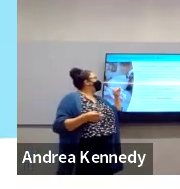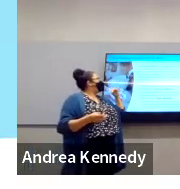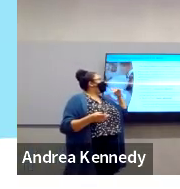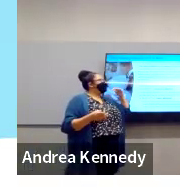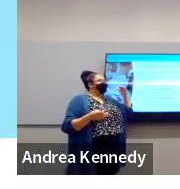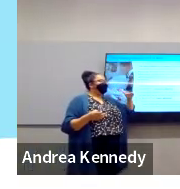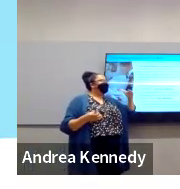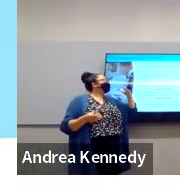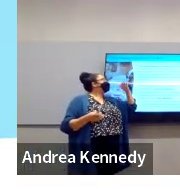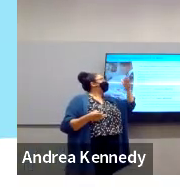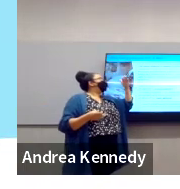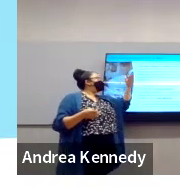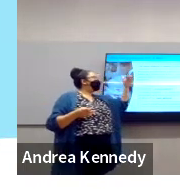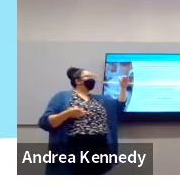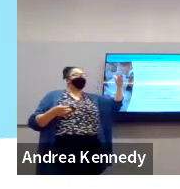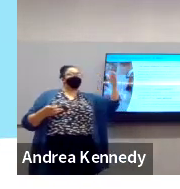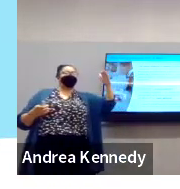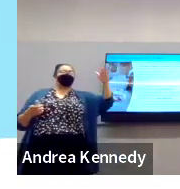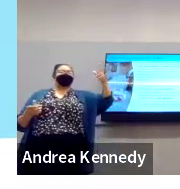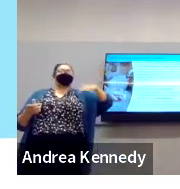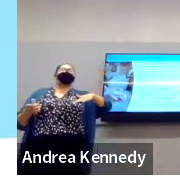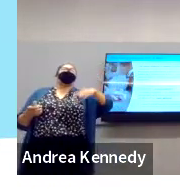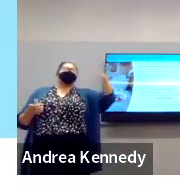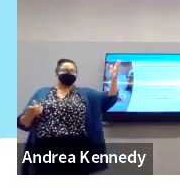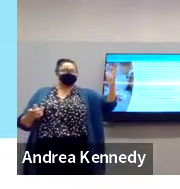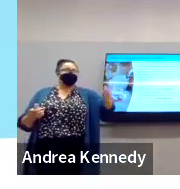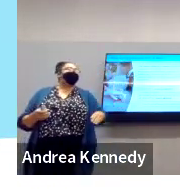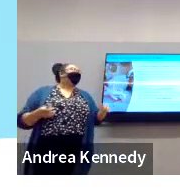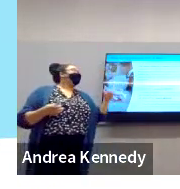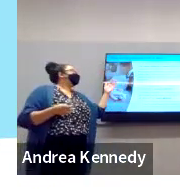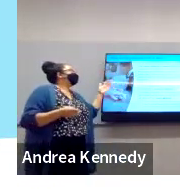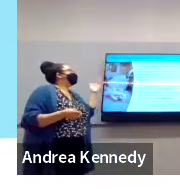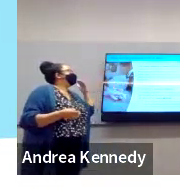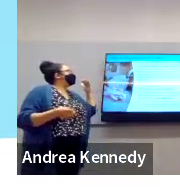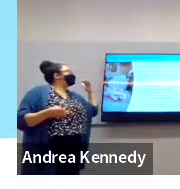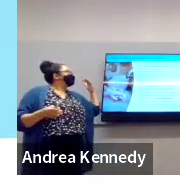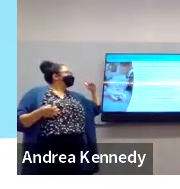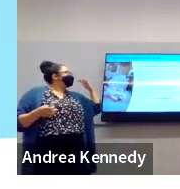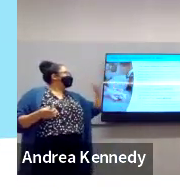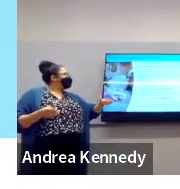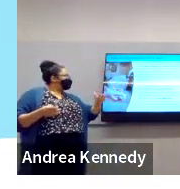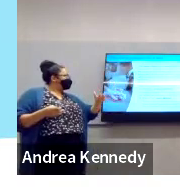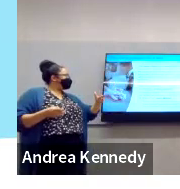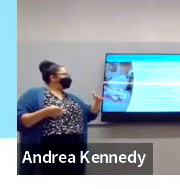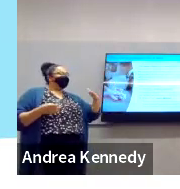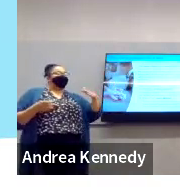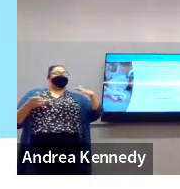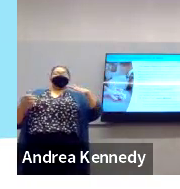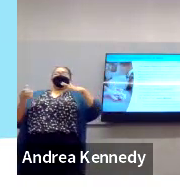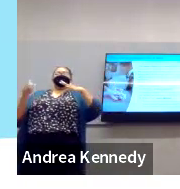determine if that's going to be an upward adjustment of rent, so a rent increase, or a rent